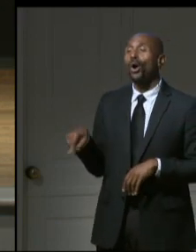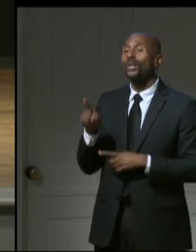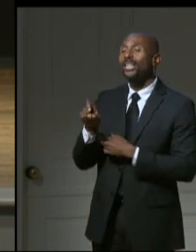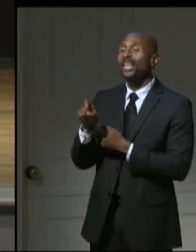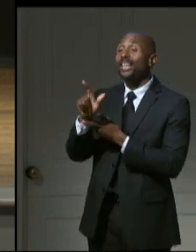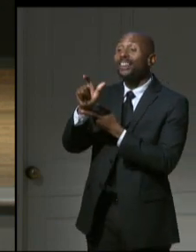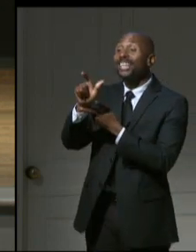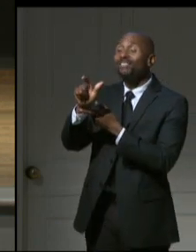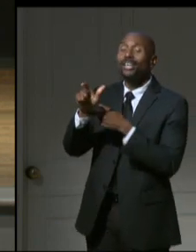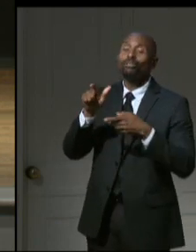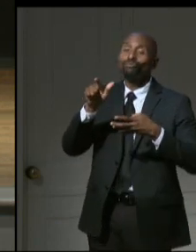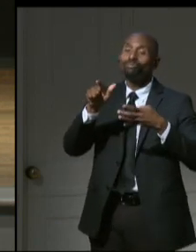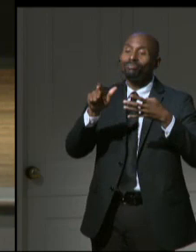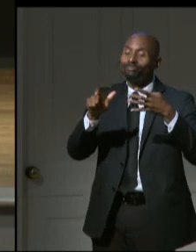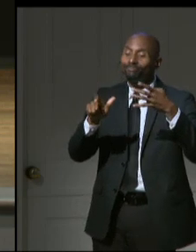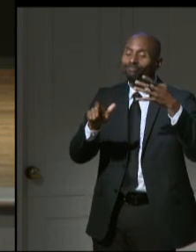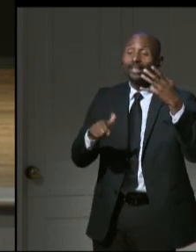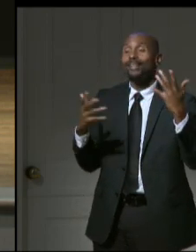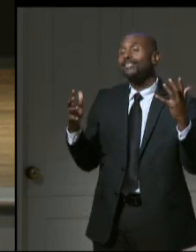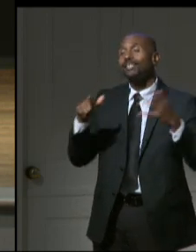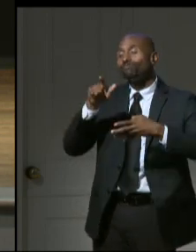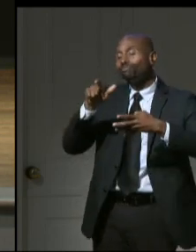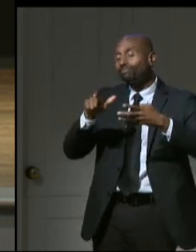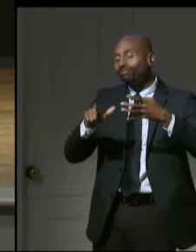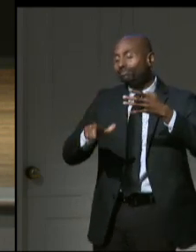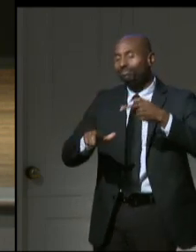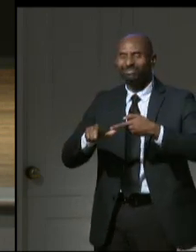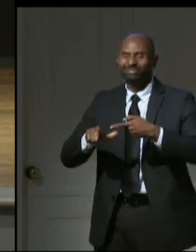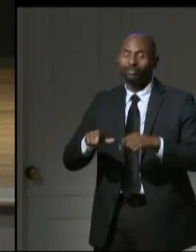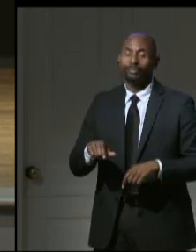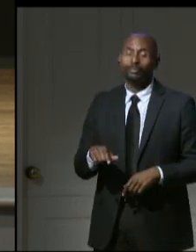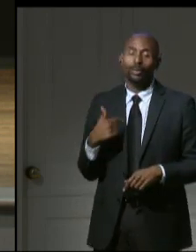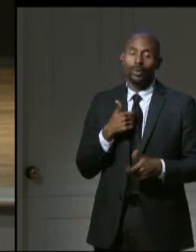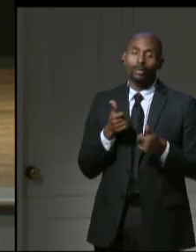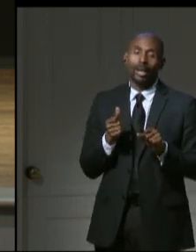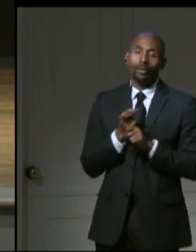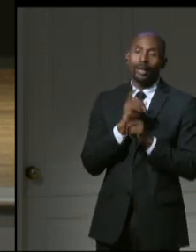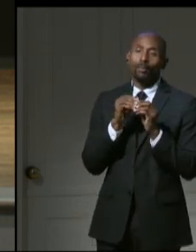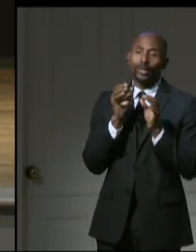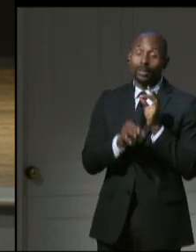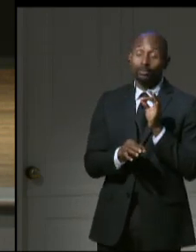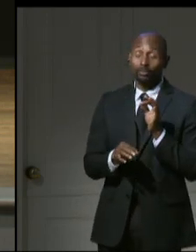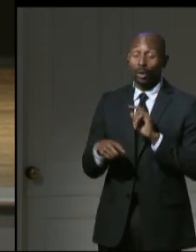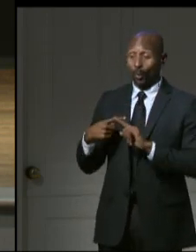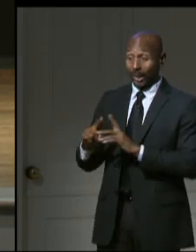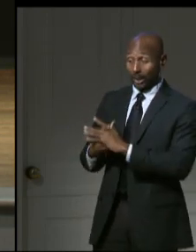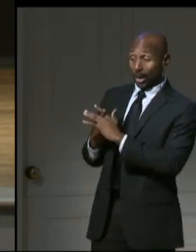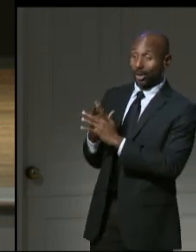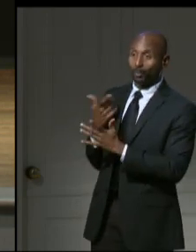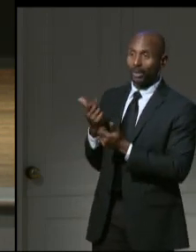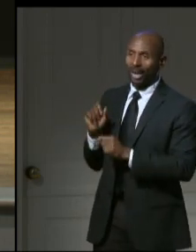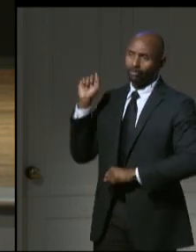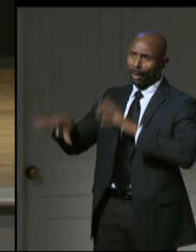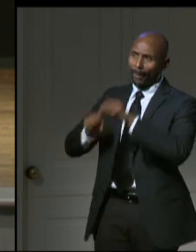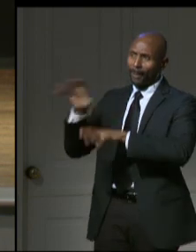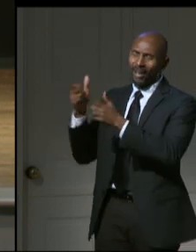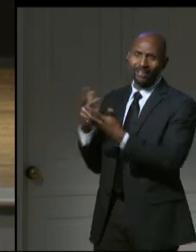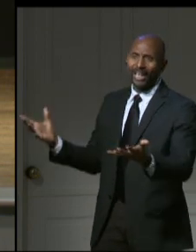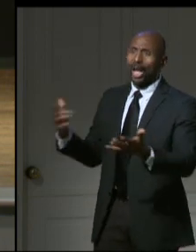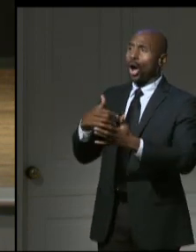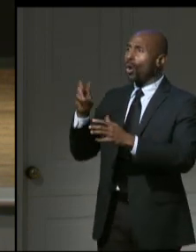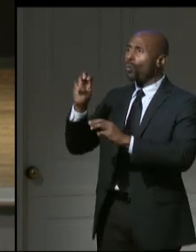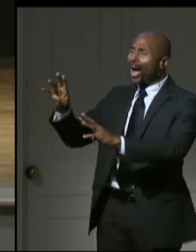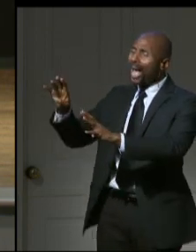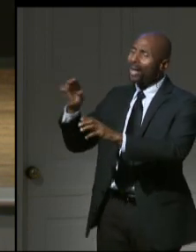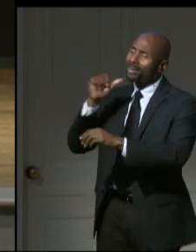it. So that's what we try to do. I think we're trying to simplify. At the beginning, we tried to put everything in there. Oh, it's the web, it's not print. We